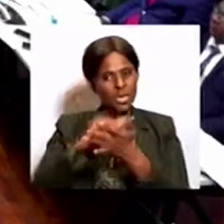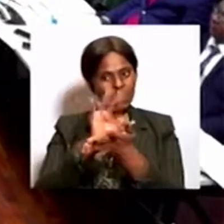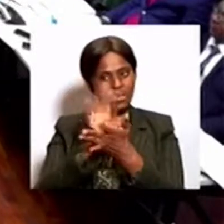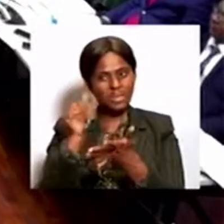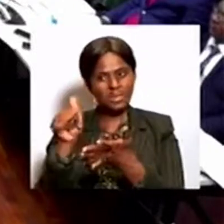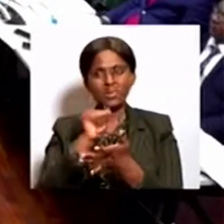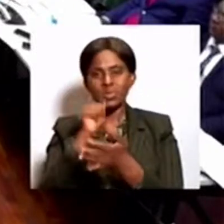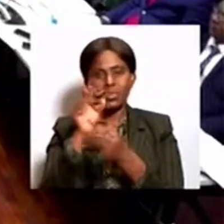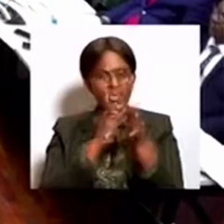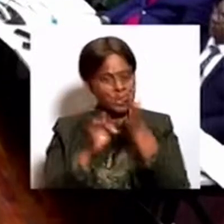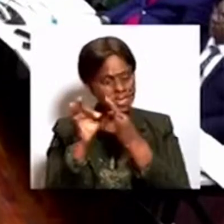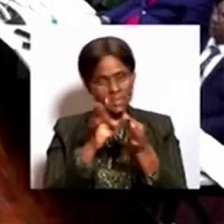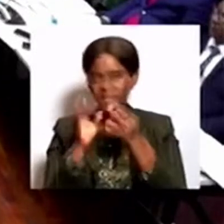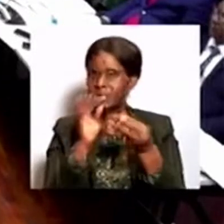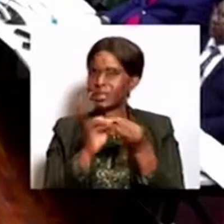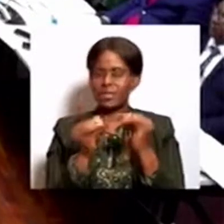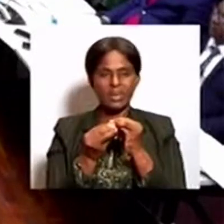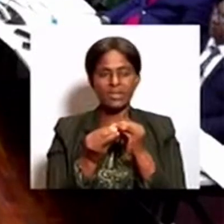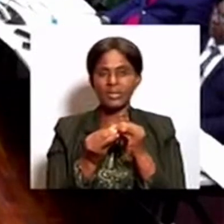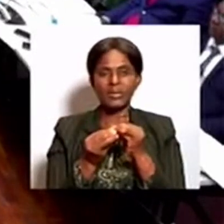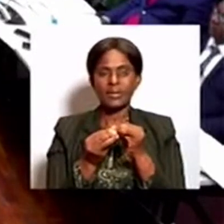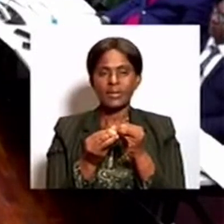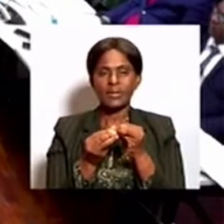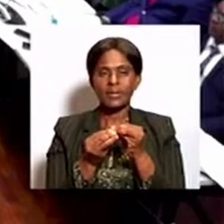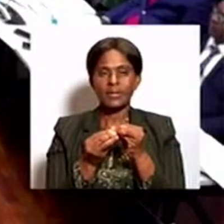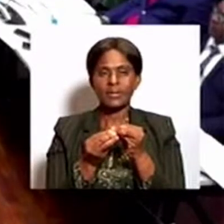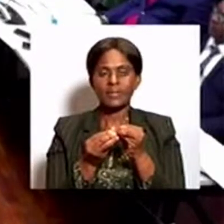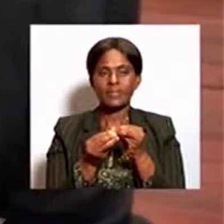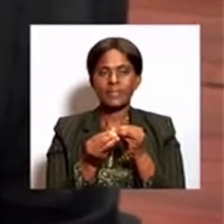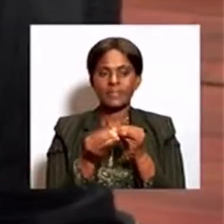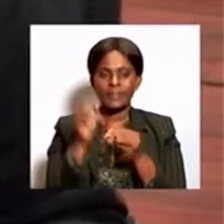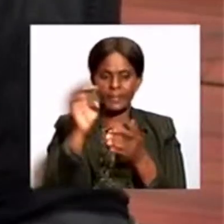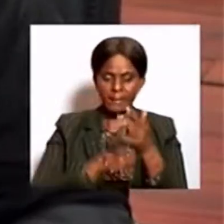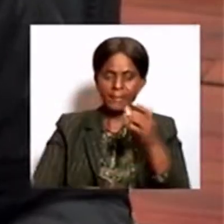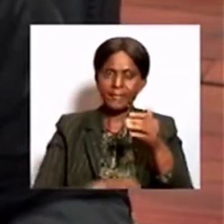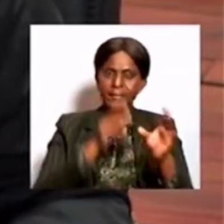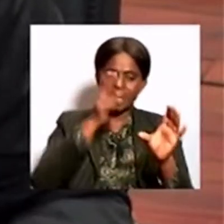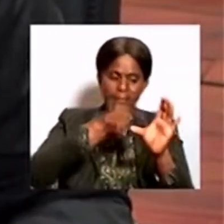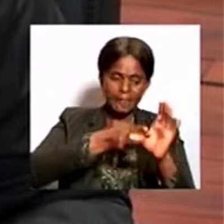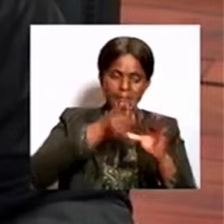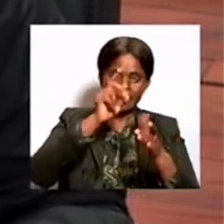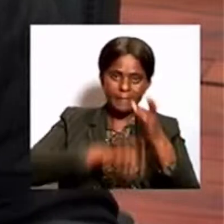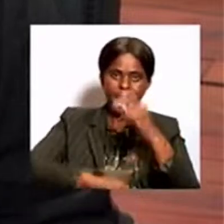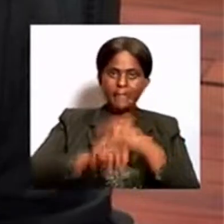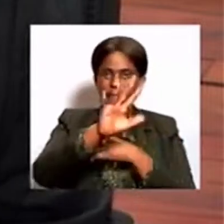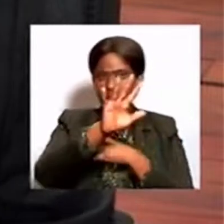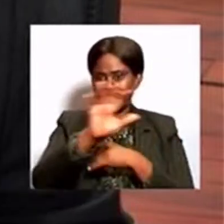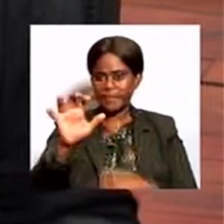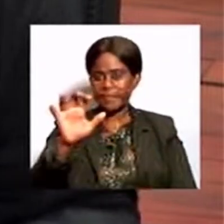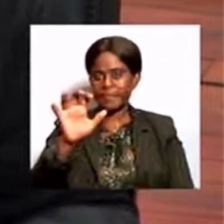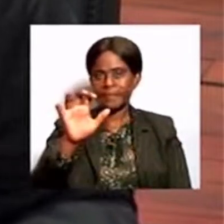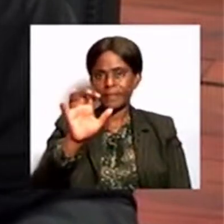do not indicate the figure. Irregular drawing of fuel amounting to